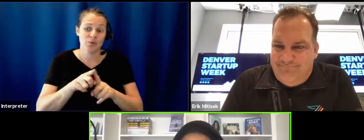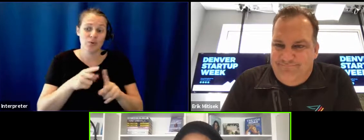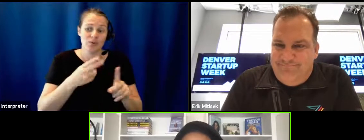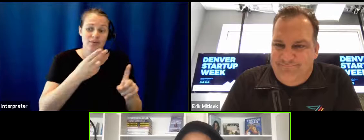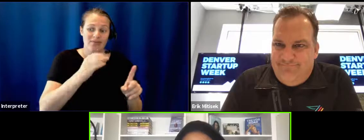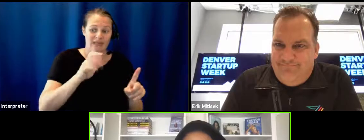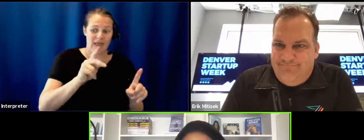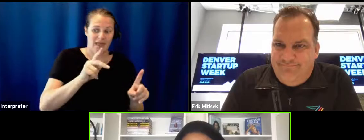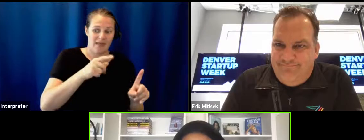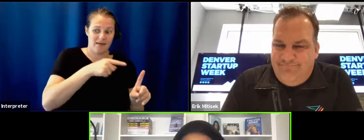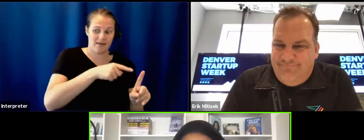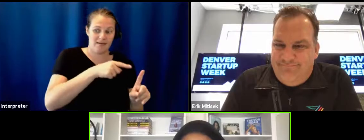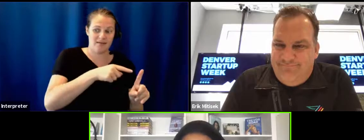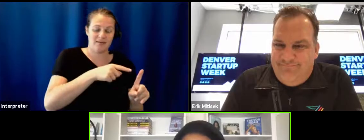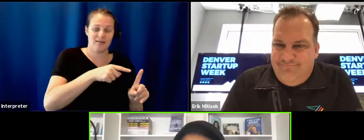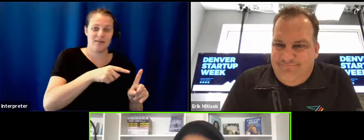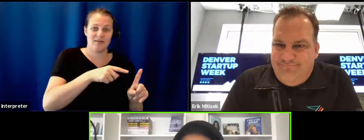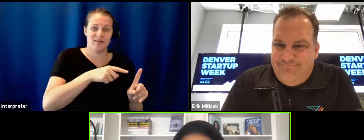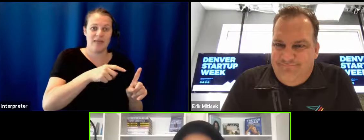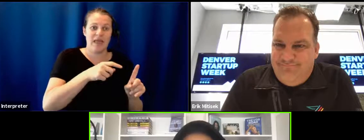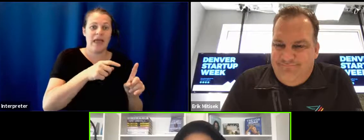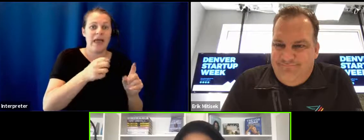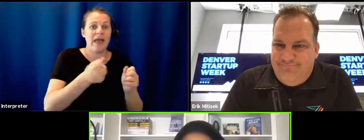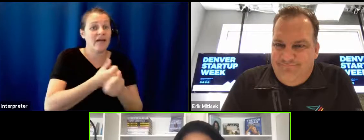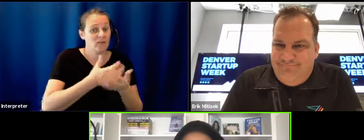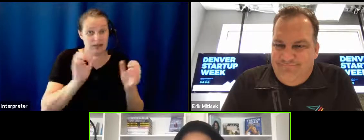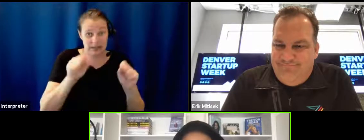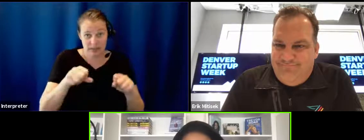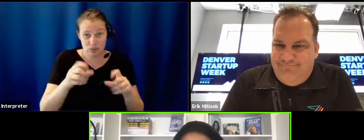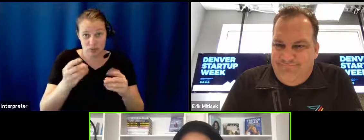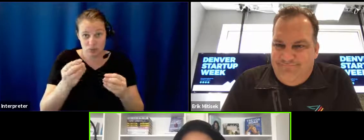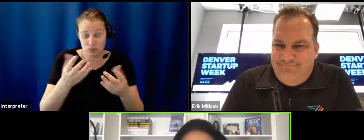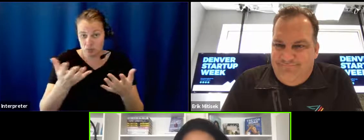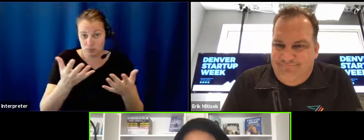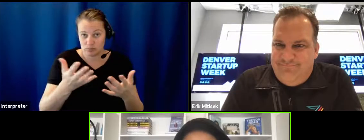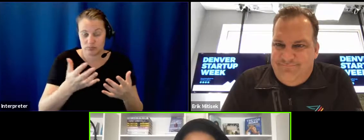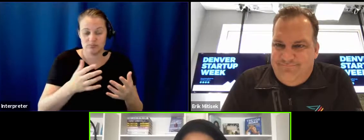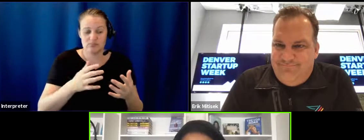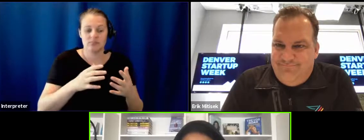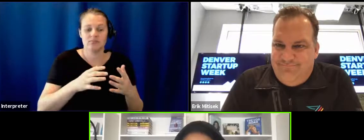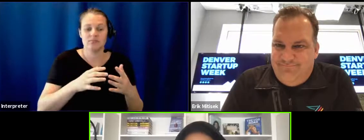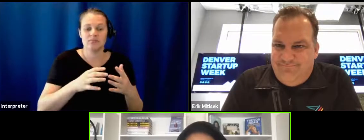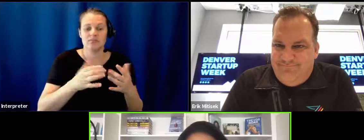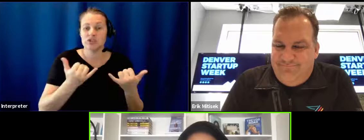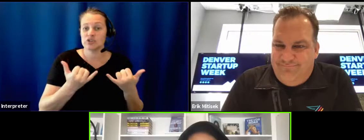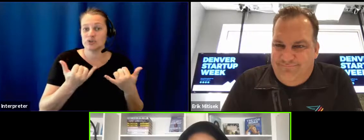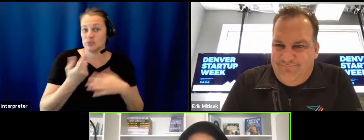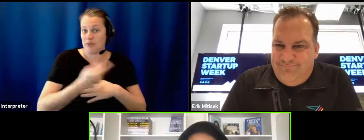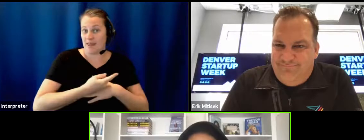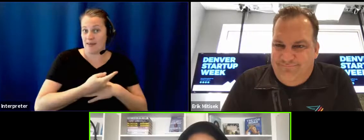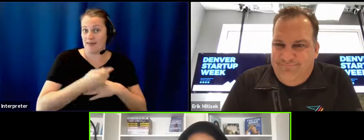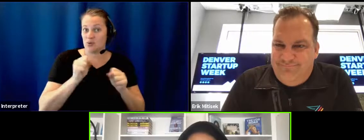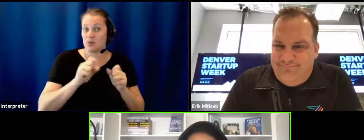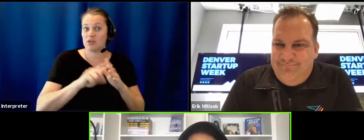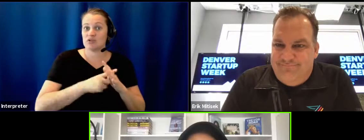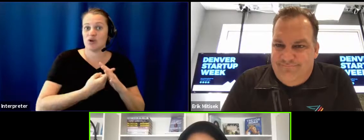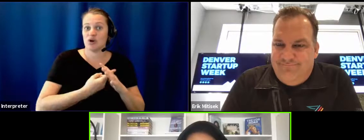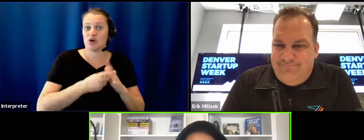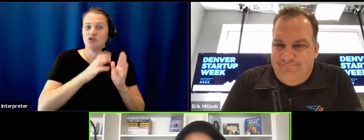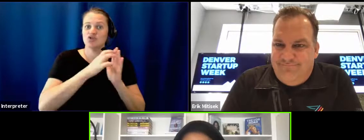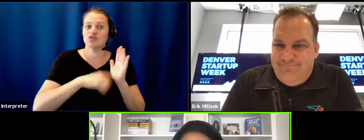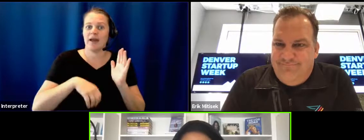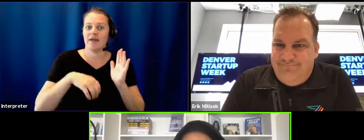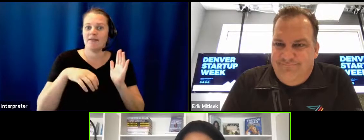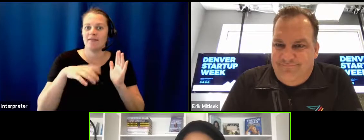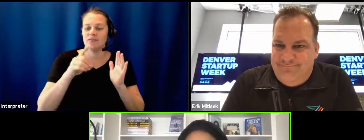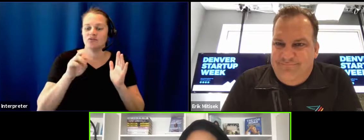the time. Everybody can do this. Starting tomorrow morning or even starting today, go into a draft email and just start doing